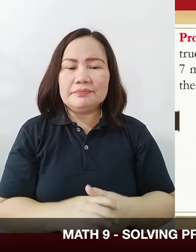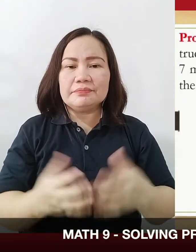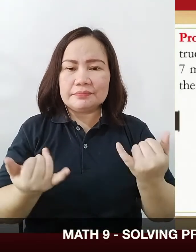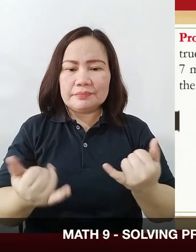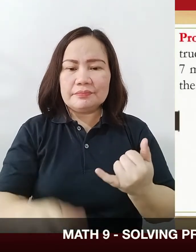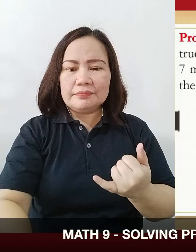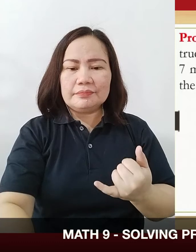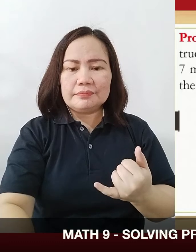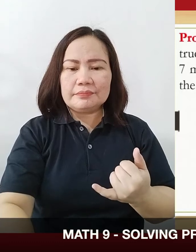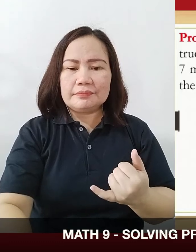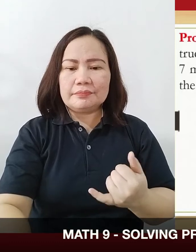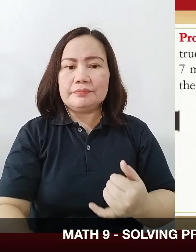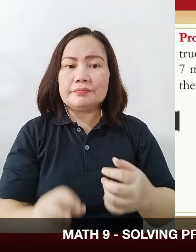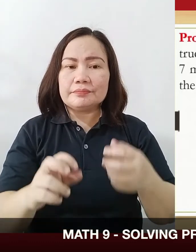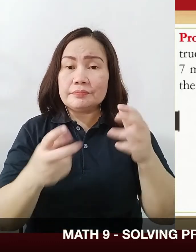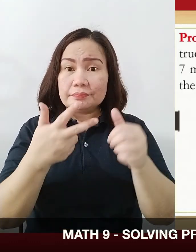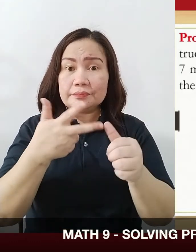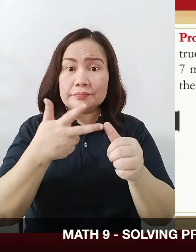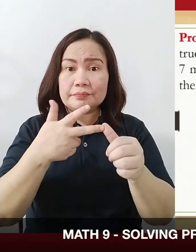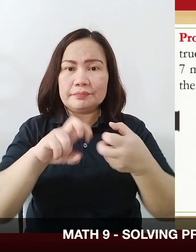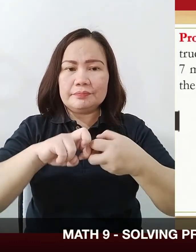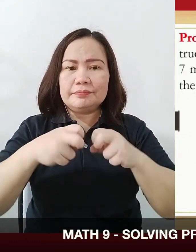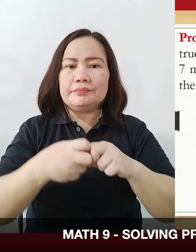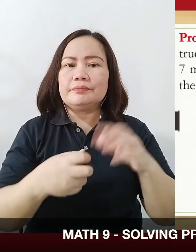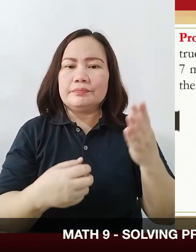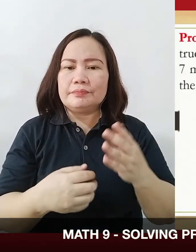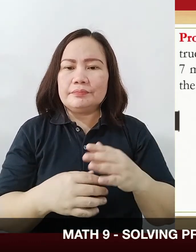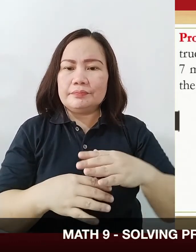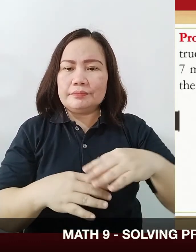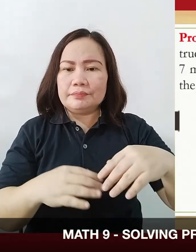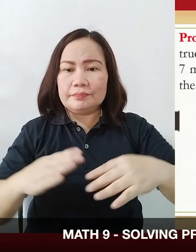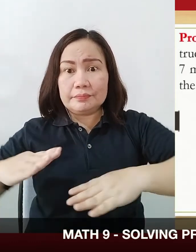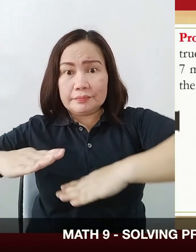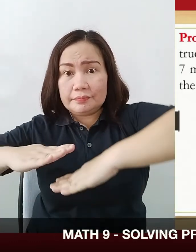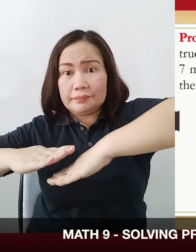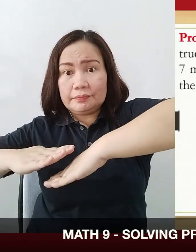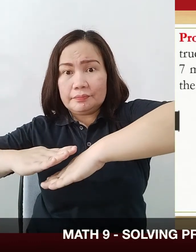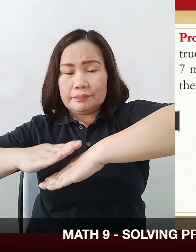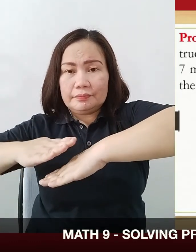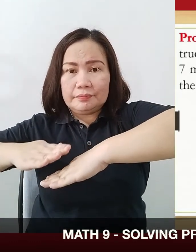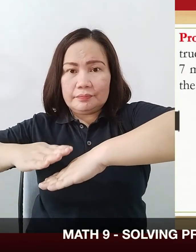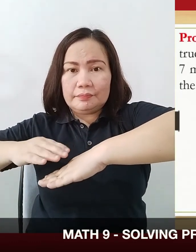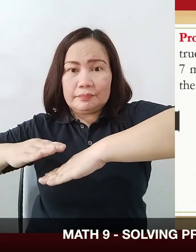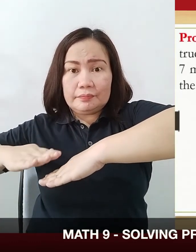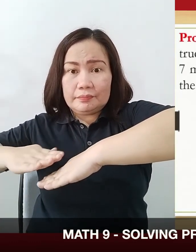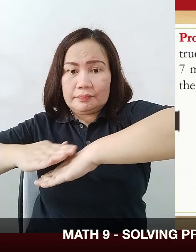Let's have the third problem. The inclined ramp used for loading cars in a